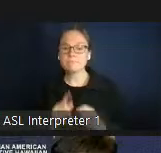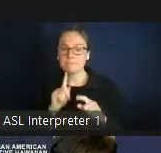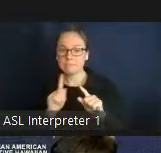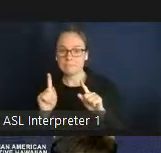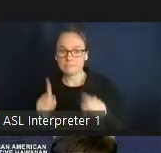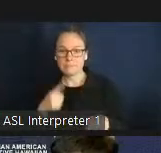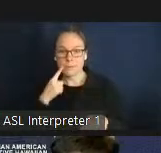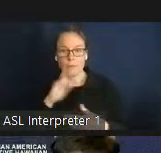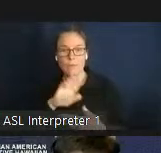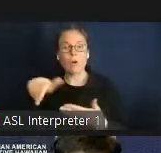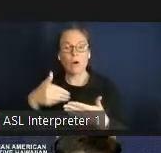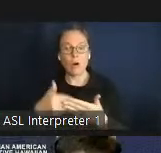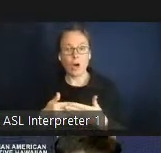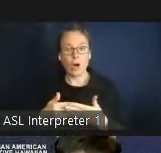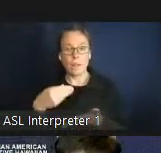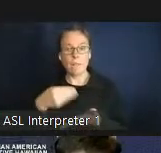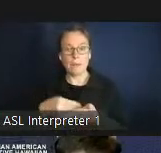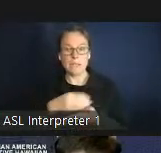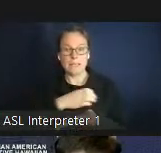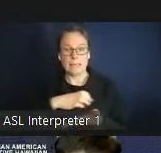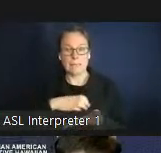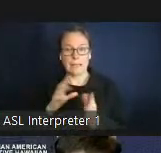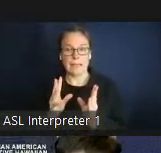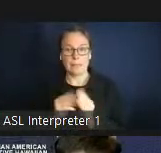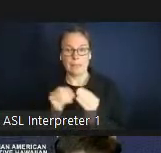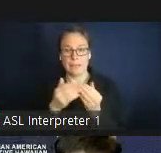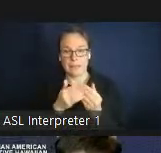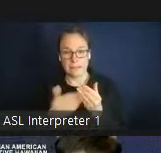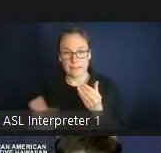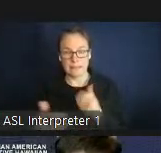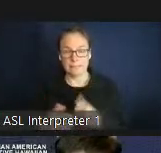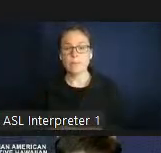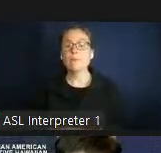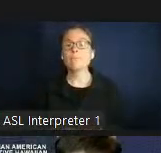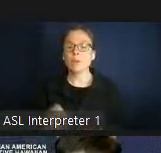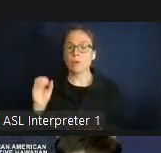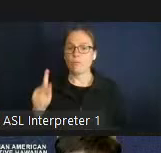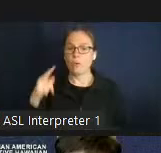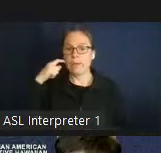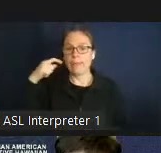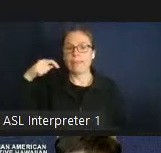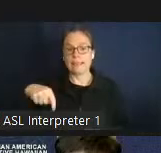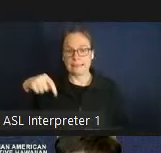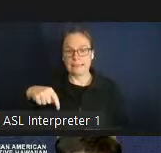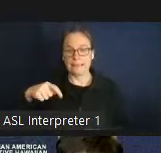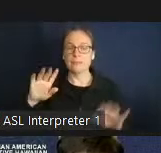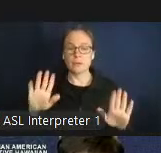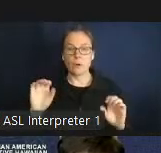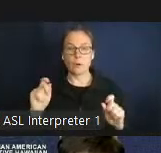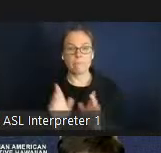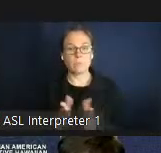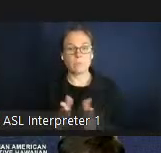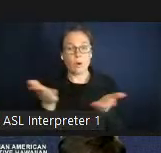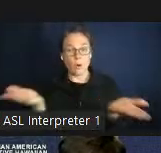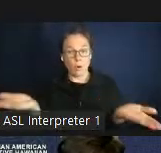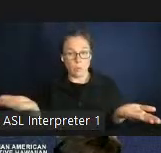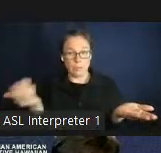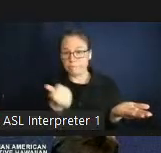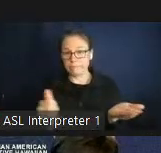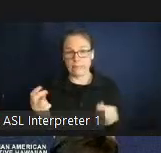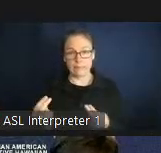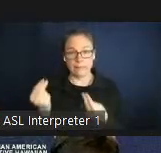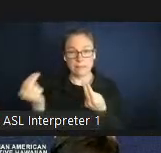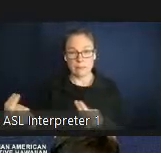All of the budget committee meetings. Okay, for this go round. Yes. Okay, so the floor is open for nominations for